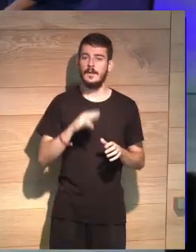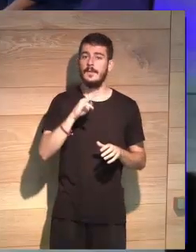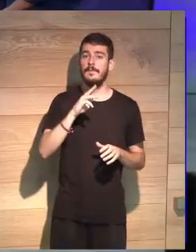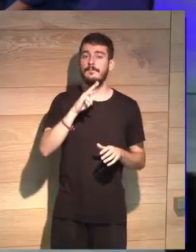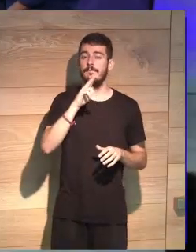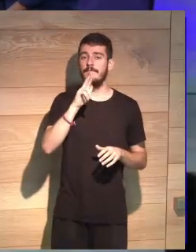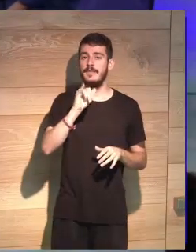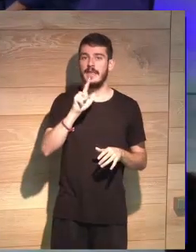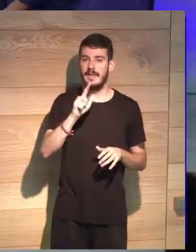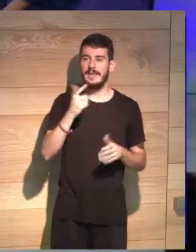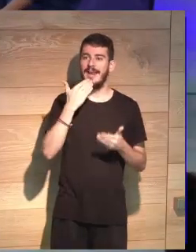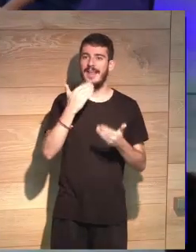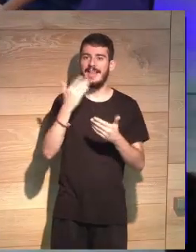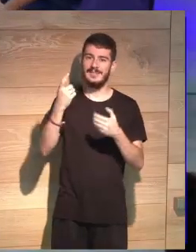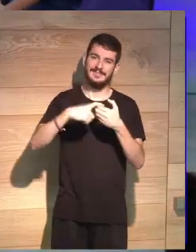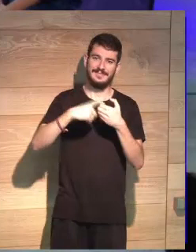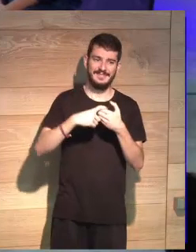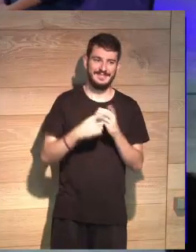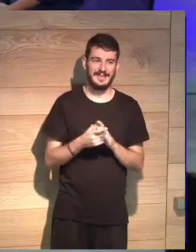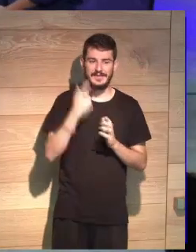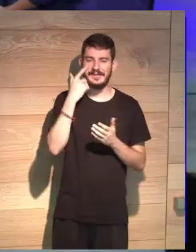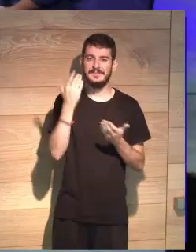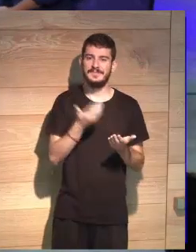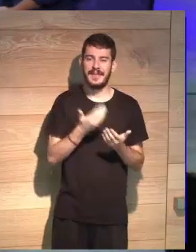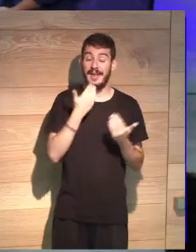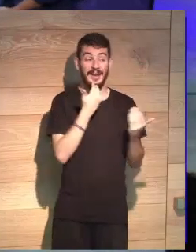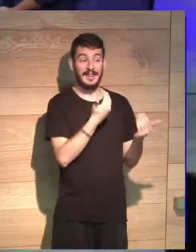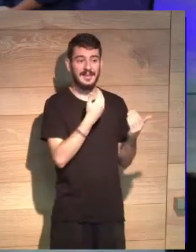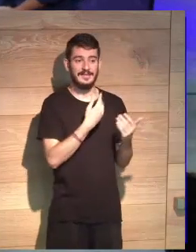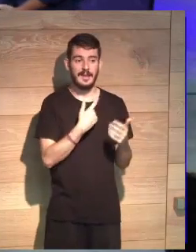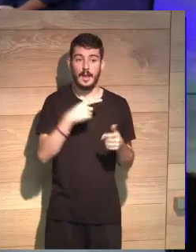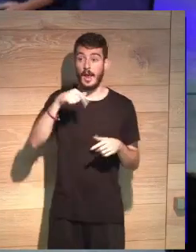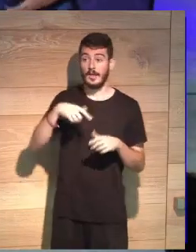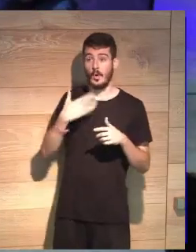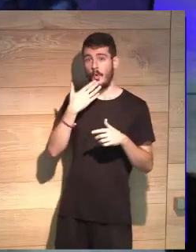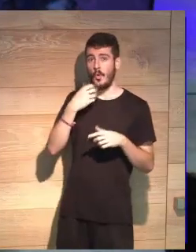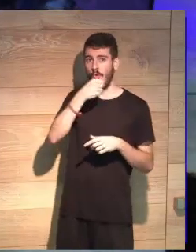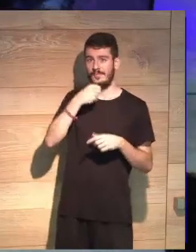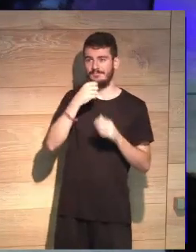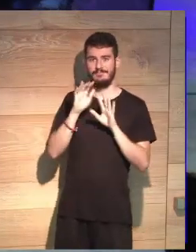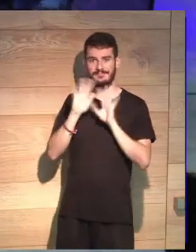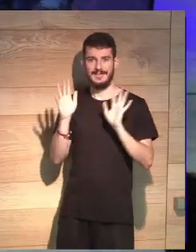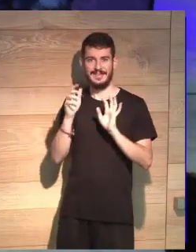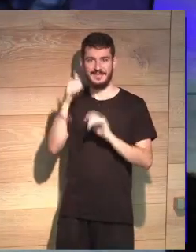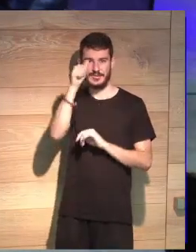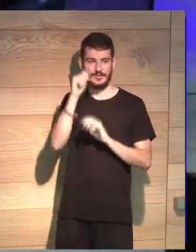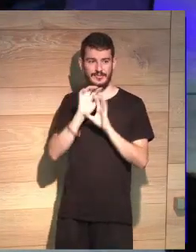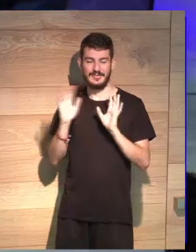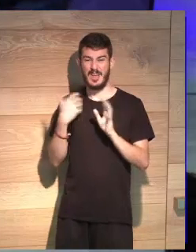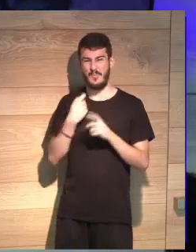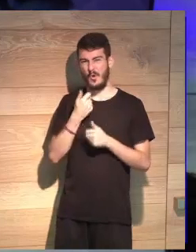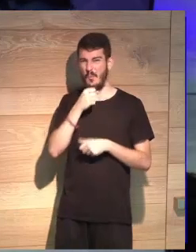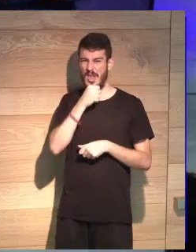group can spend. But now I would like to leave the floor to